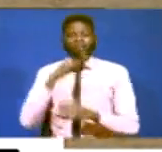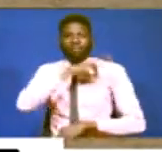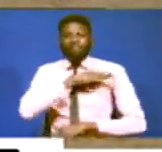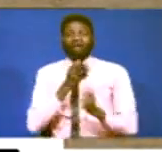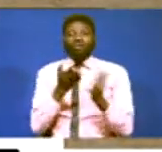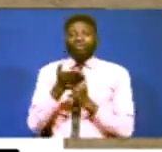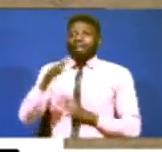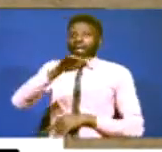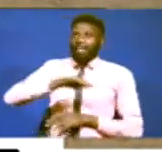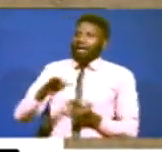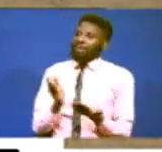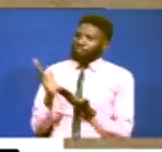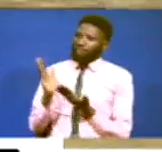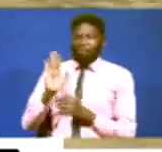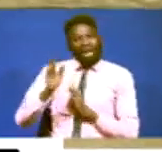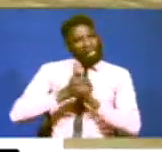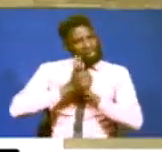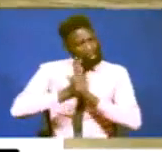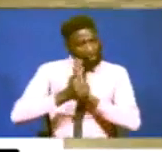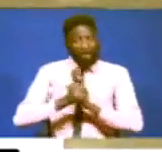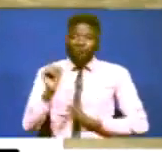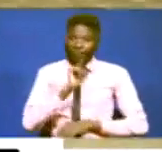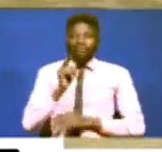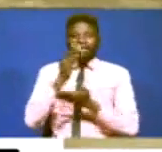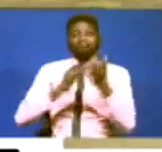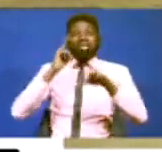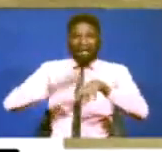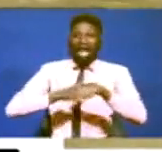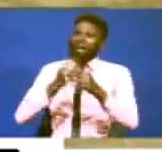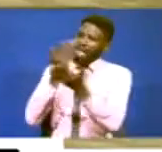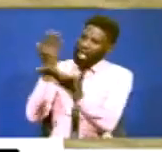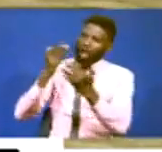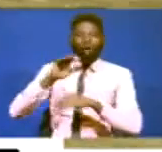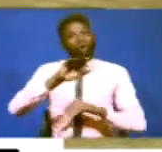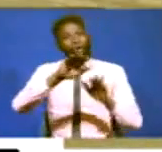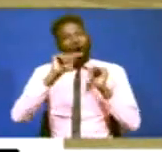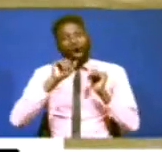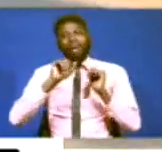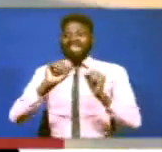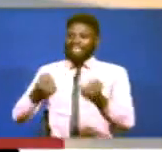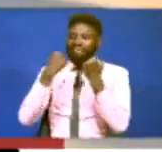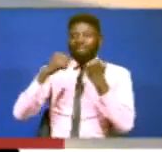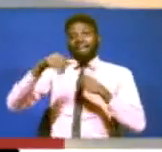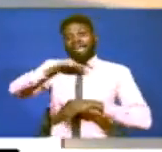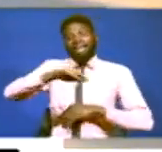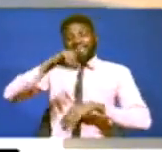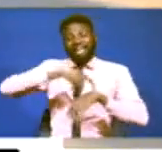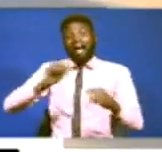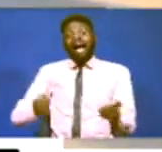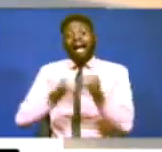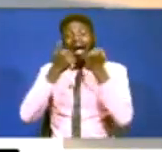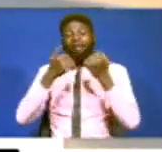prowess sometimes sees them called upon to undertake rescue missions at drowning tragedies.